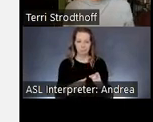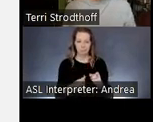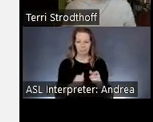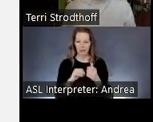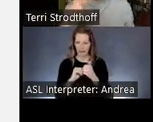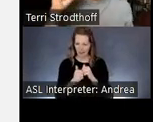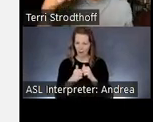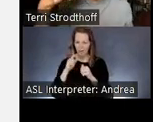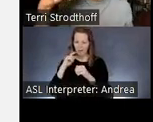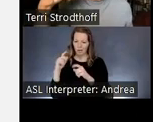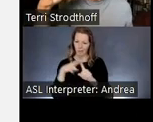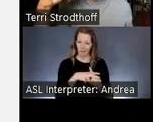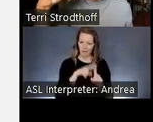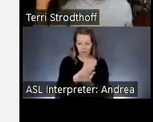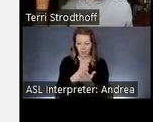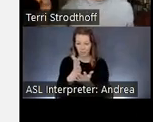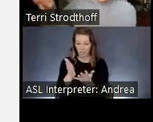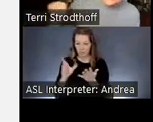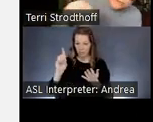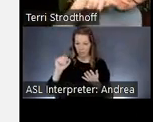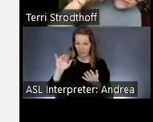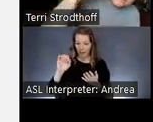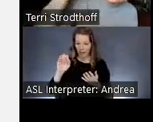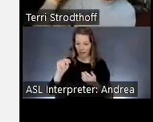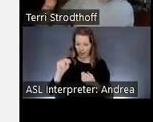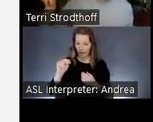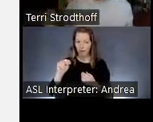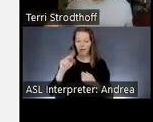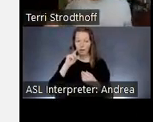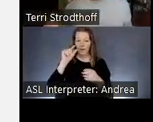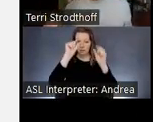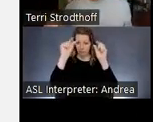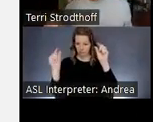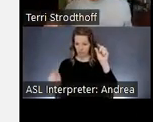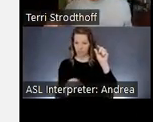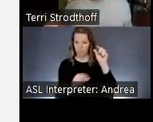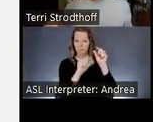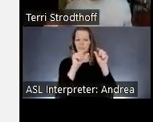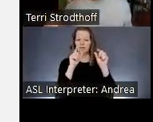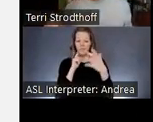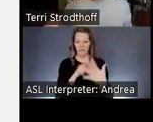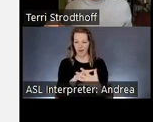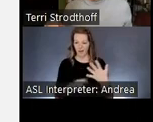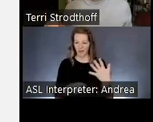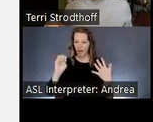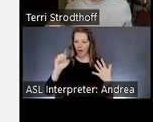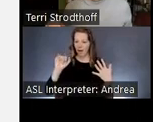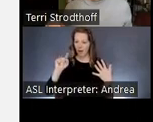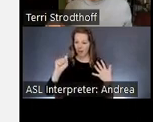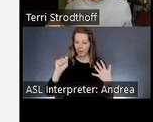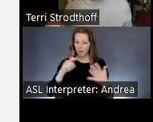manifests in the curriculum is that each of these domains, we circle around each of the domains going through the 5 elements. So we're looking at